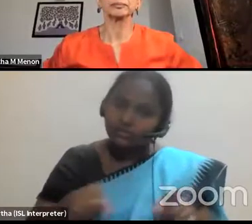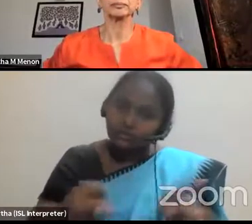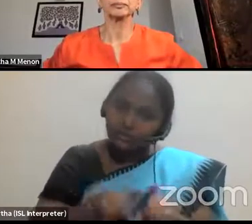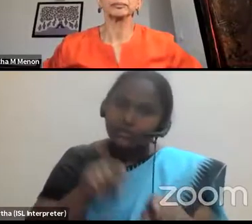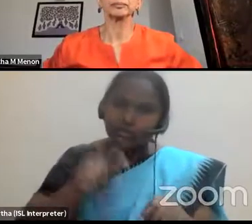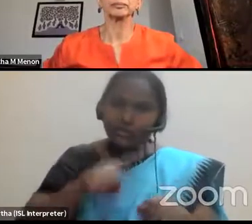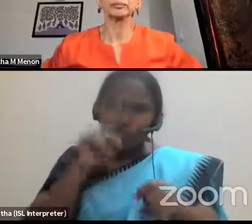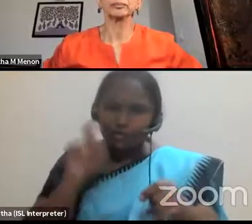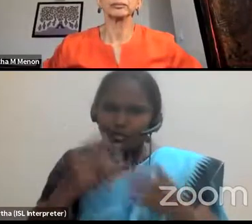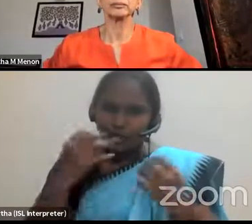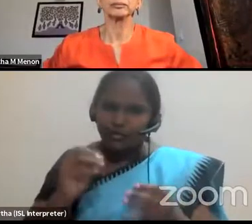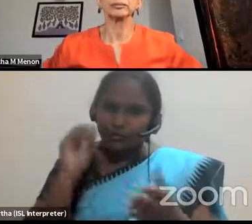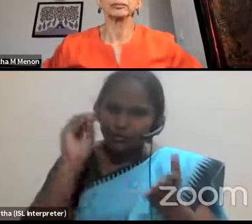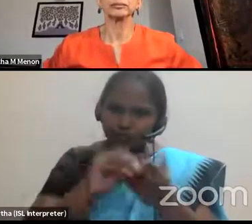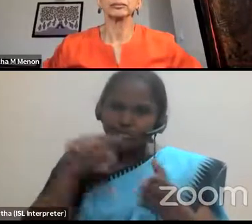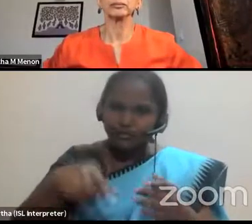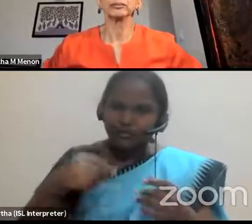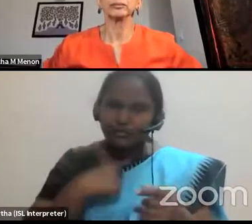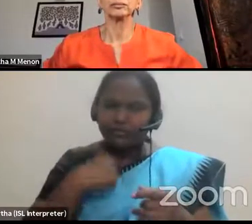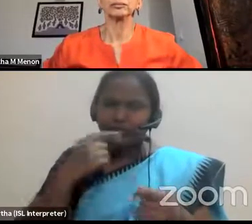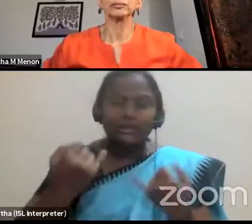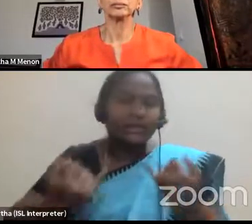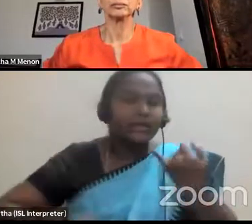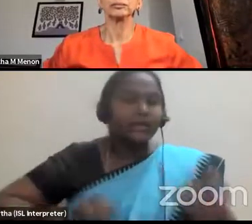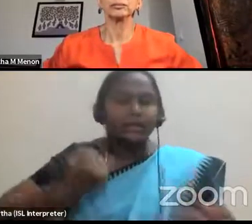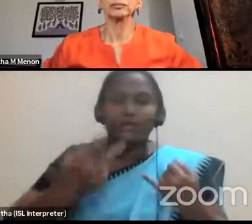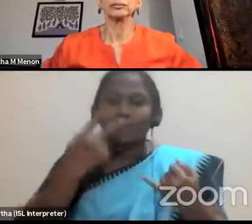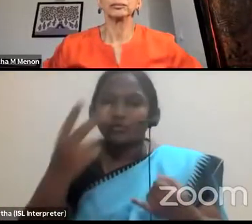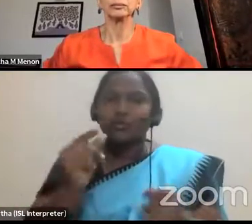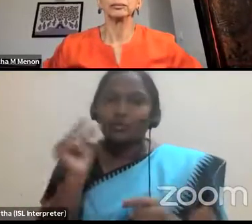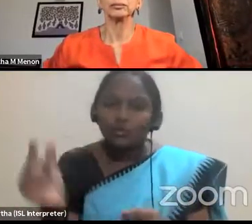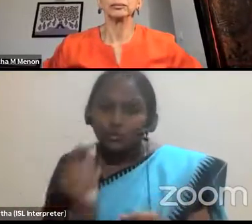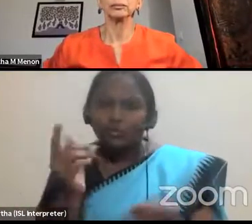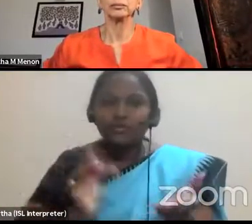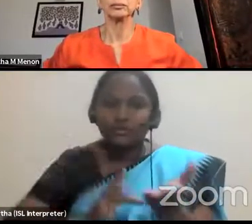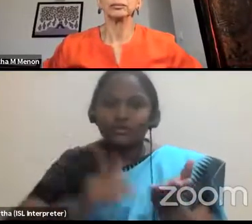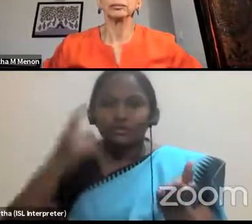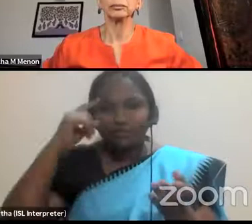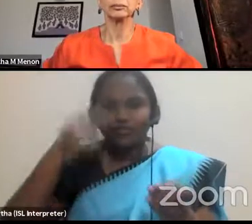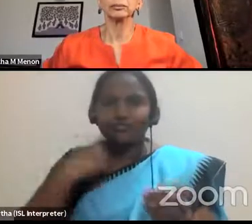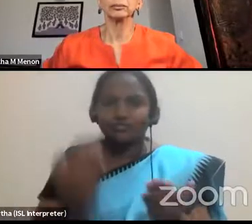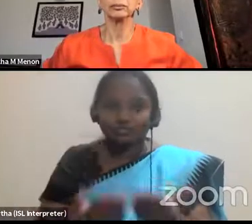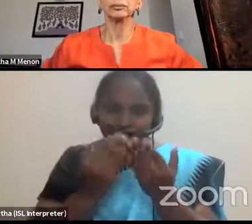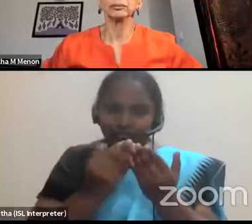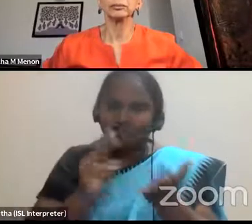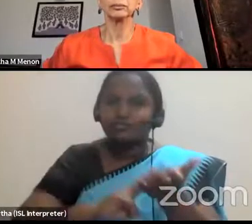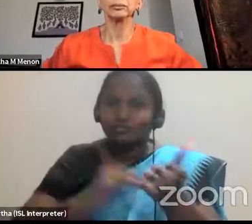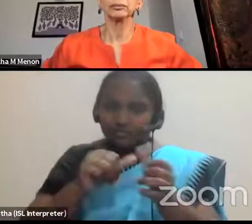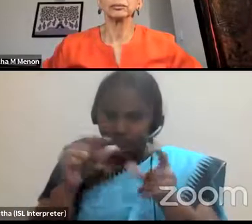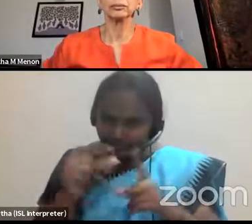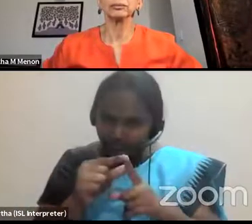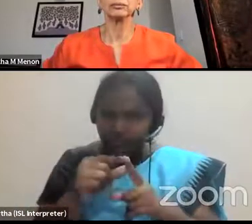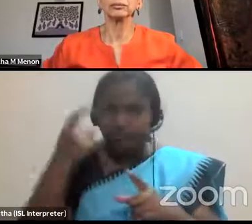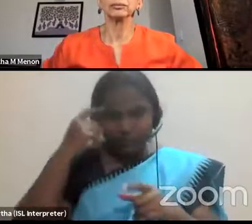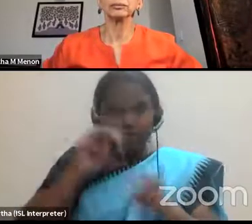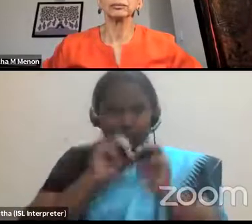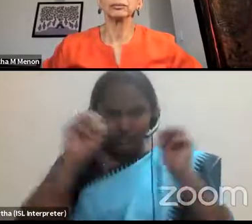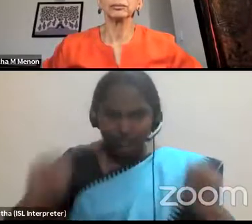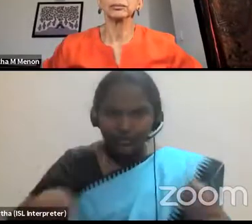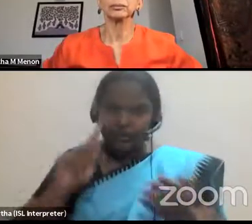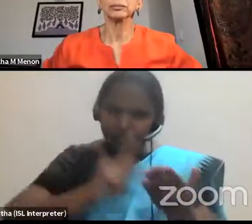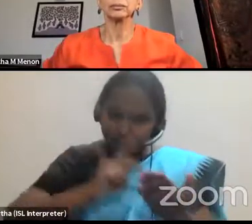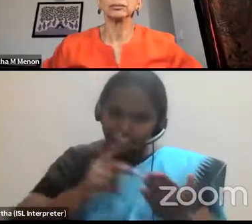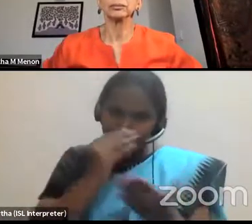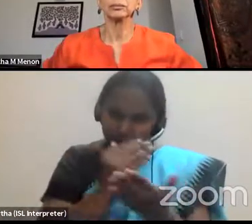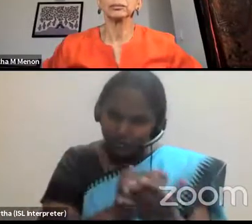there's a question being posed to me that it's exciting to see the use of technology for art education at MAP. Will the museum program